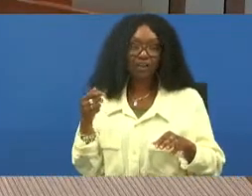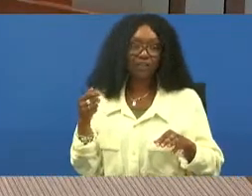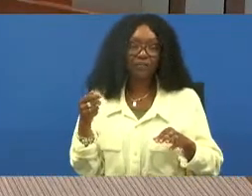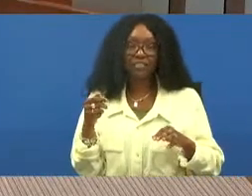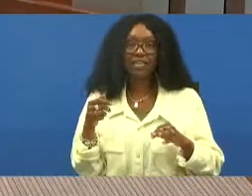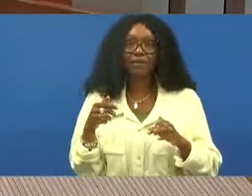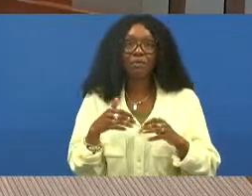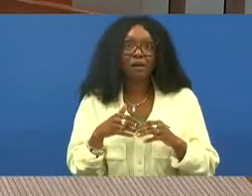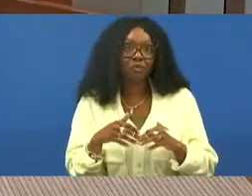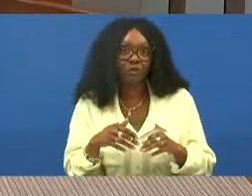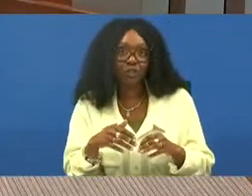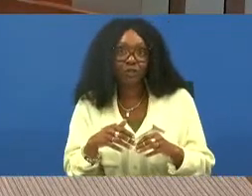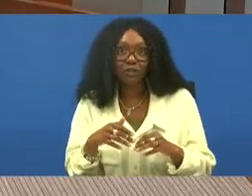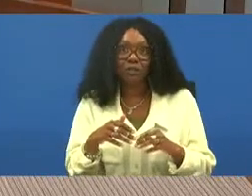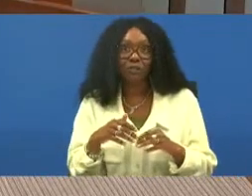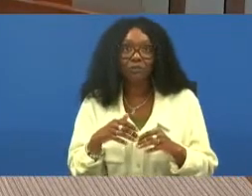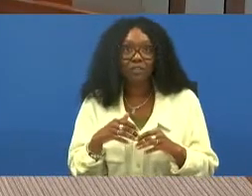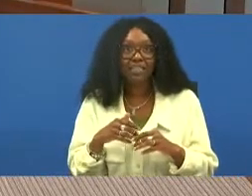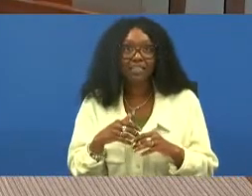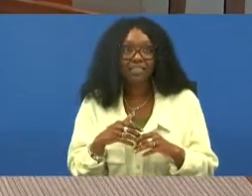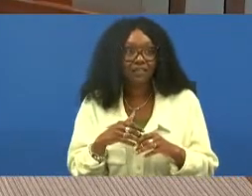All right.